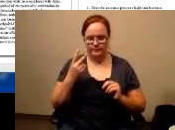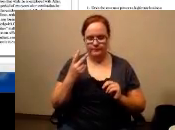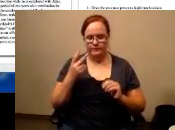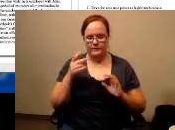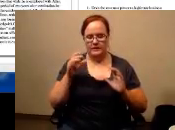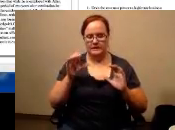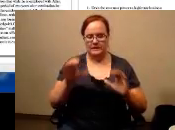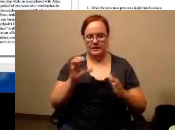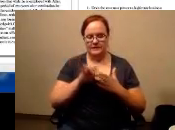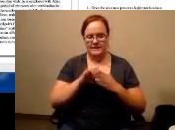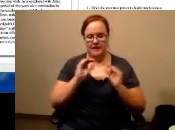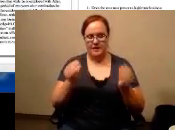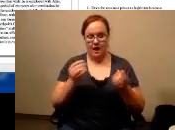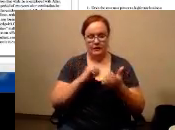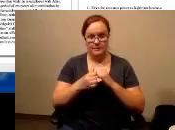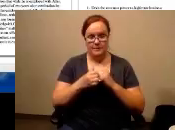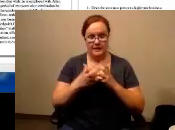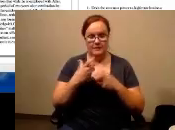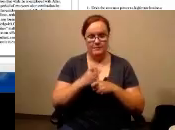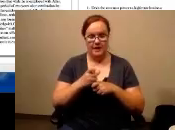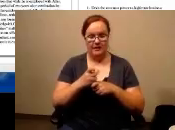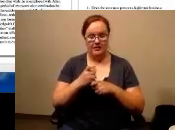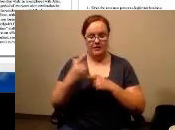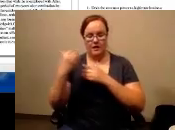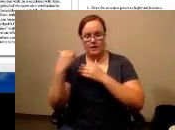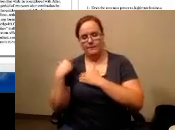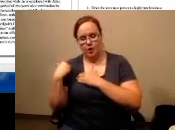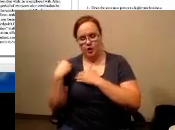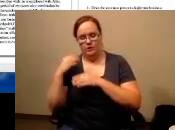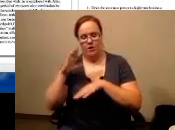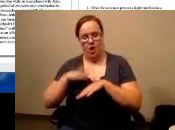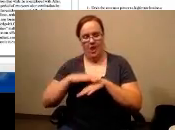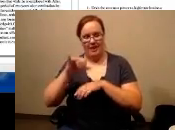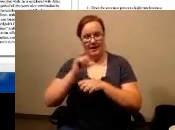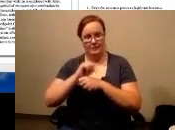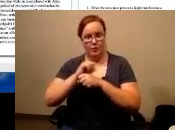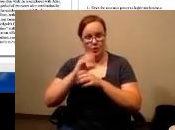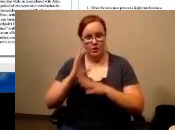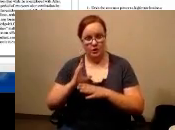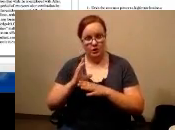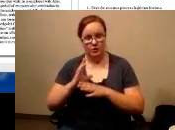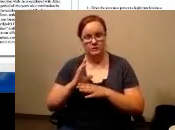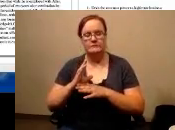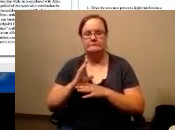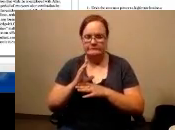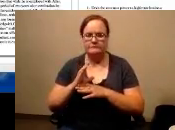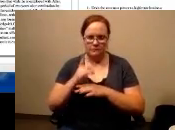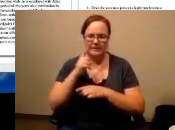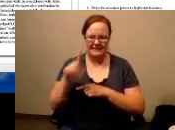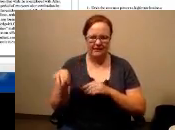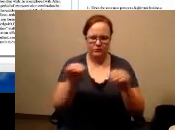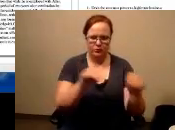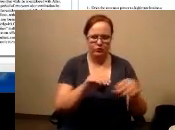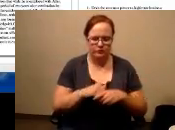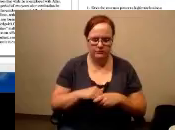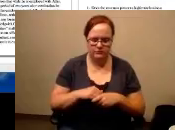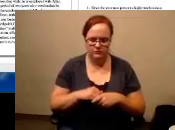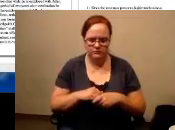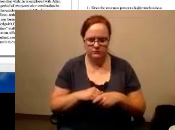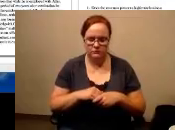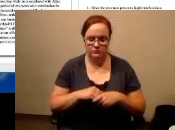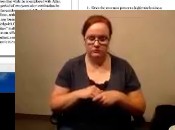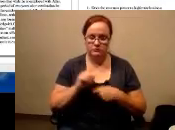the non-compete create an undue burden on the employee? Yes, because they have to move. I mean,